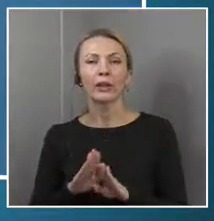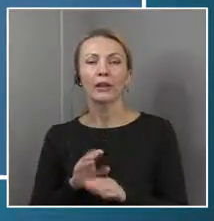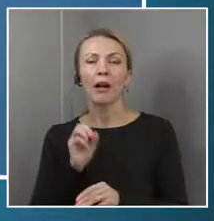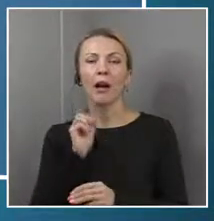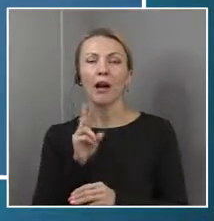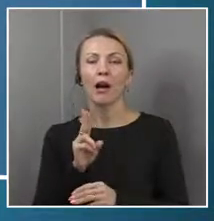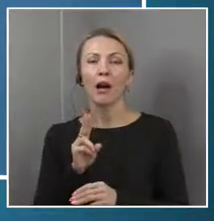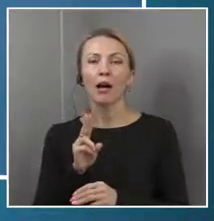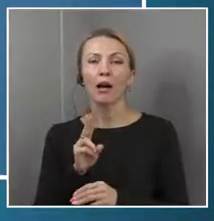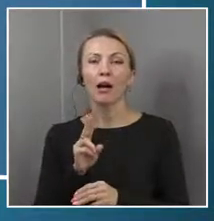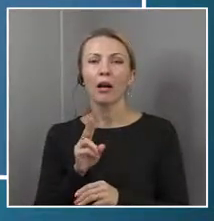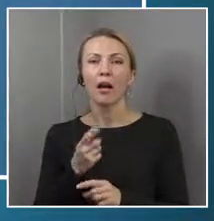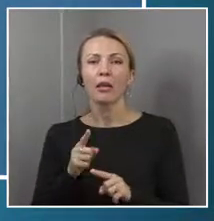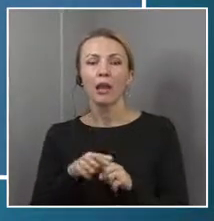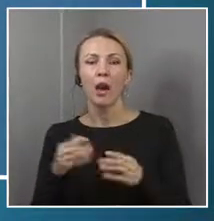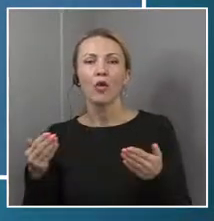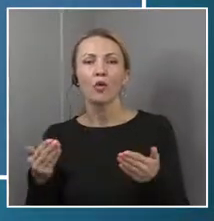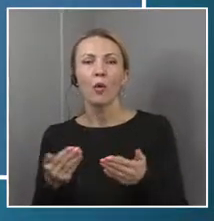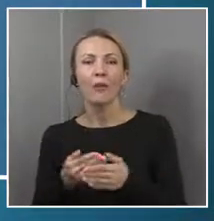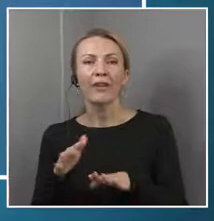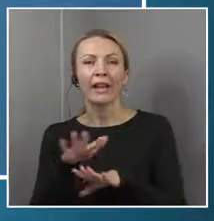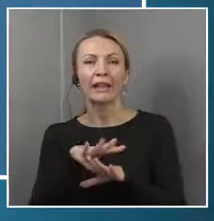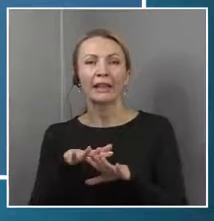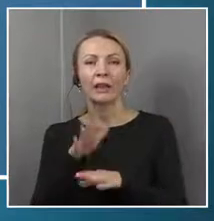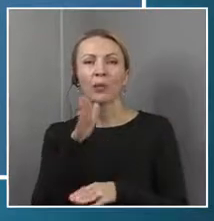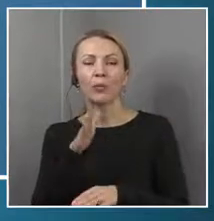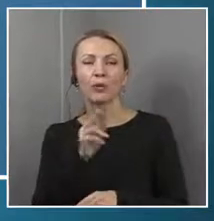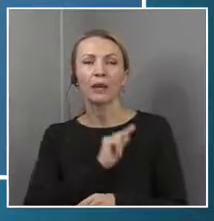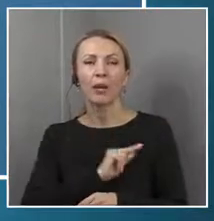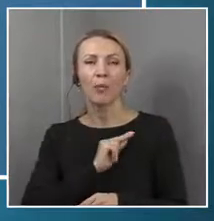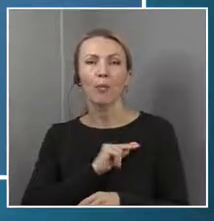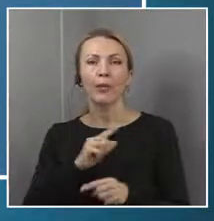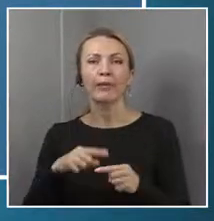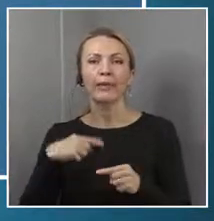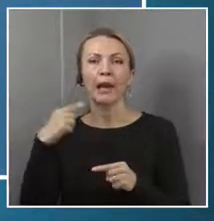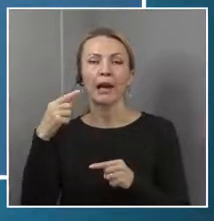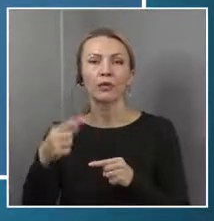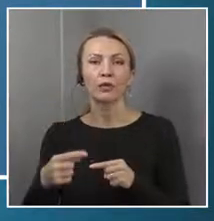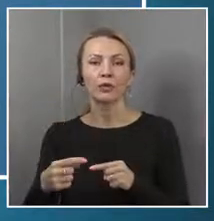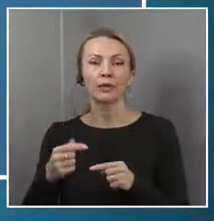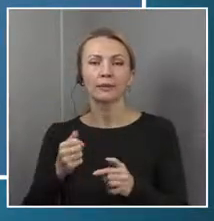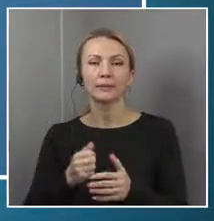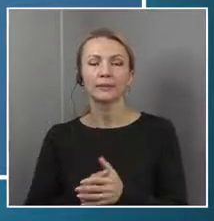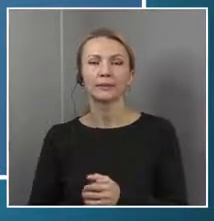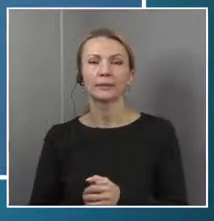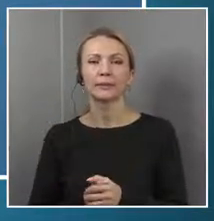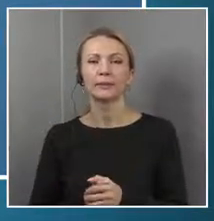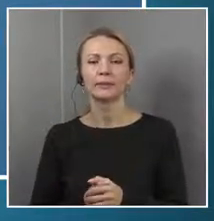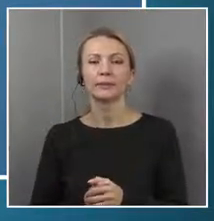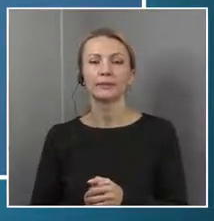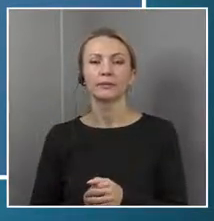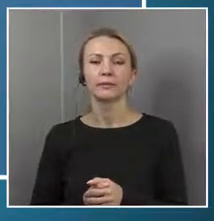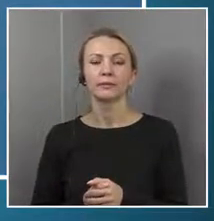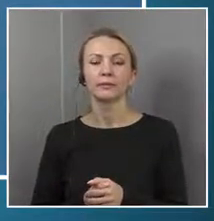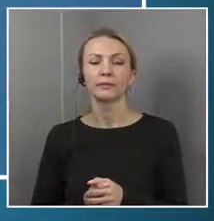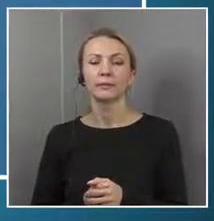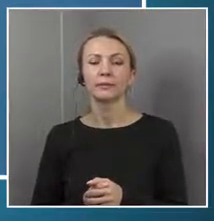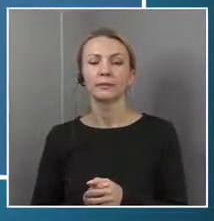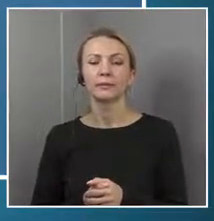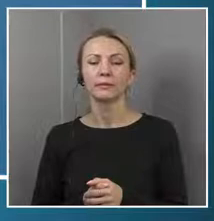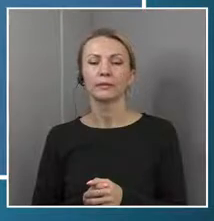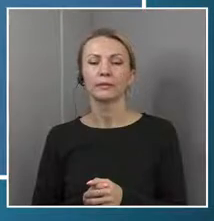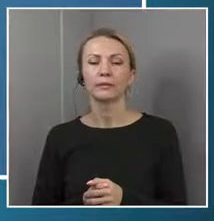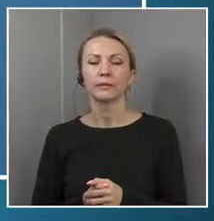market, because if you go on OpenSea or Rarible or Nifty's Gateway, you will